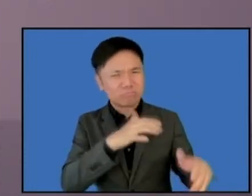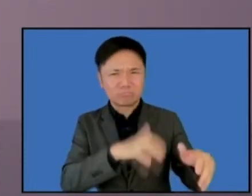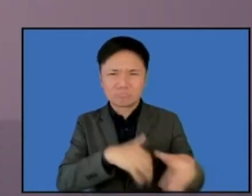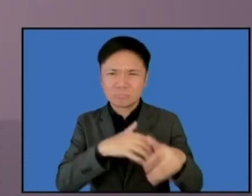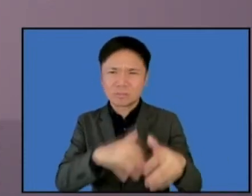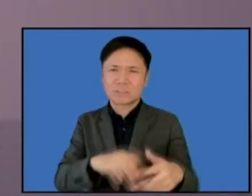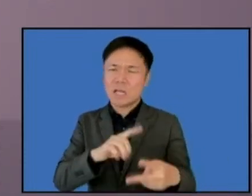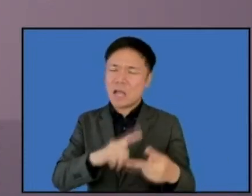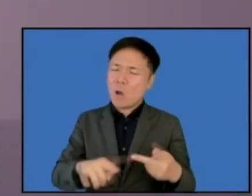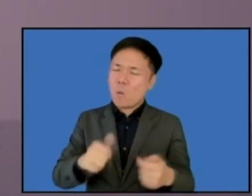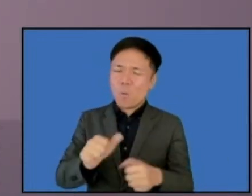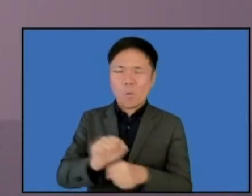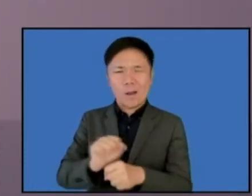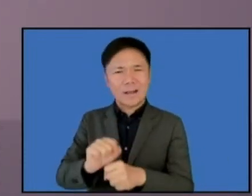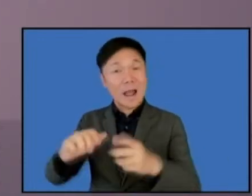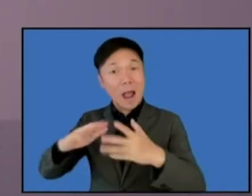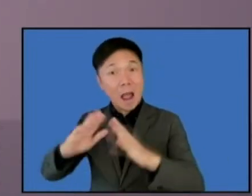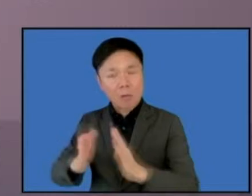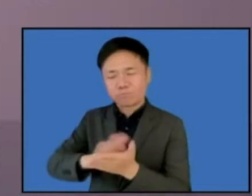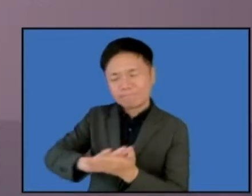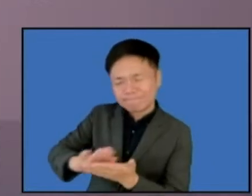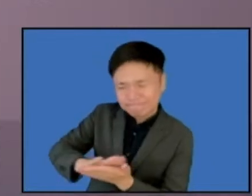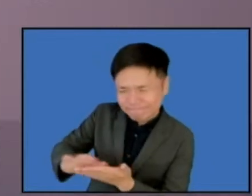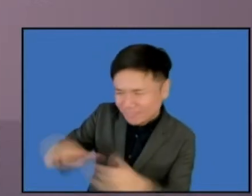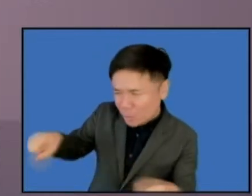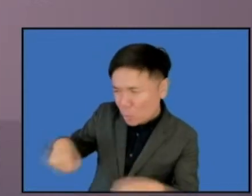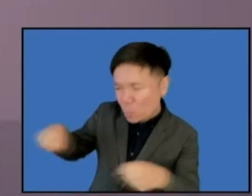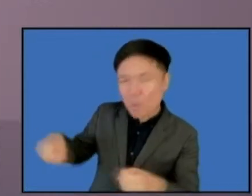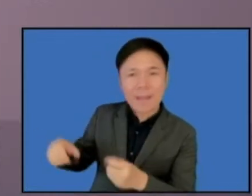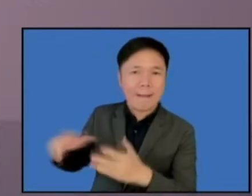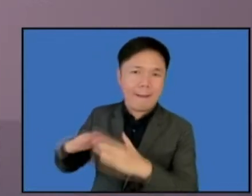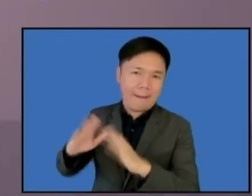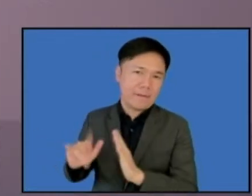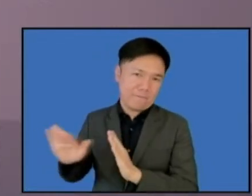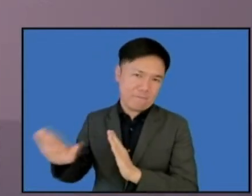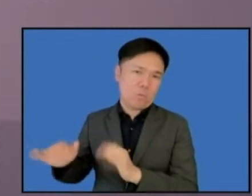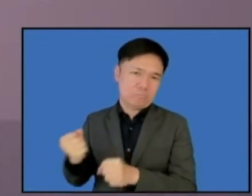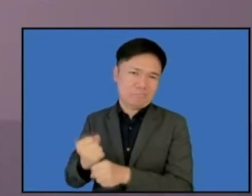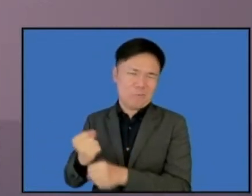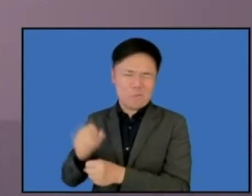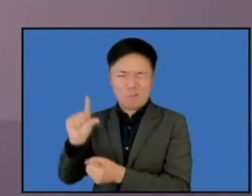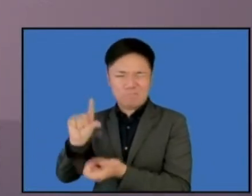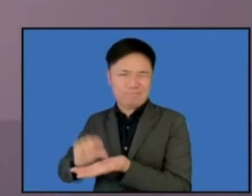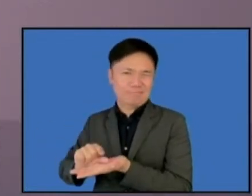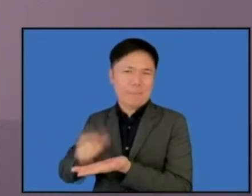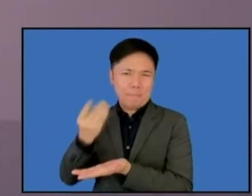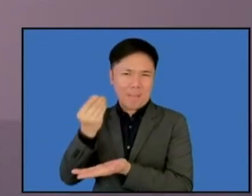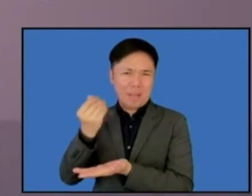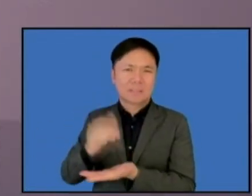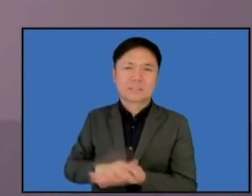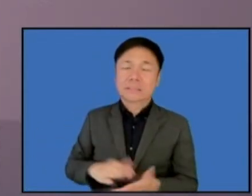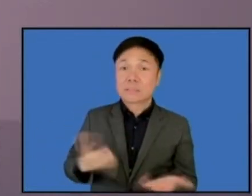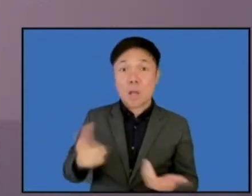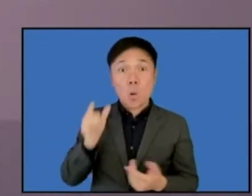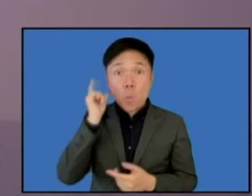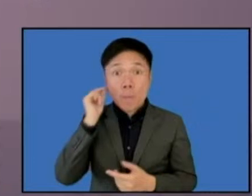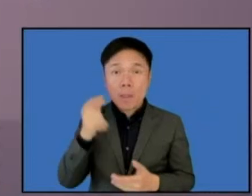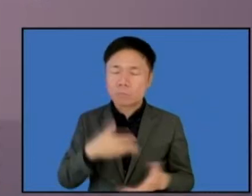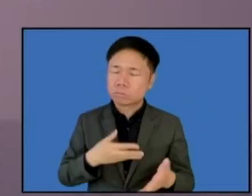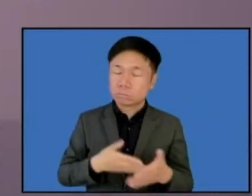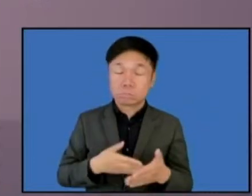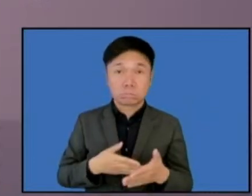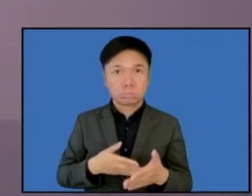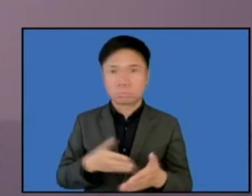and domestic work, without written agreements or social security. Upon return, women migrants continue to face challenges